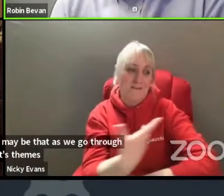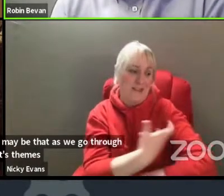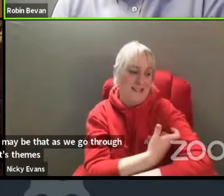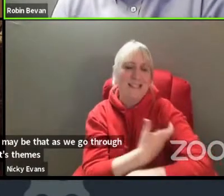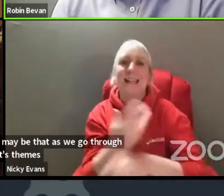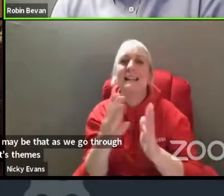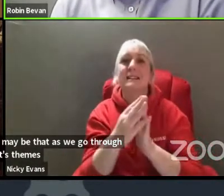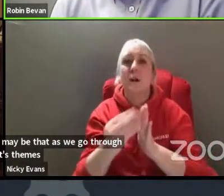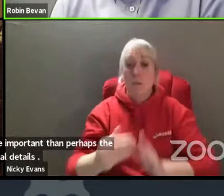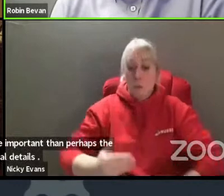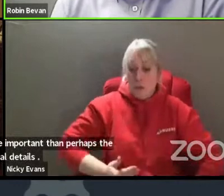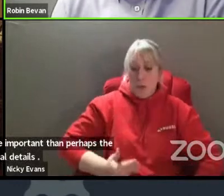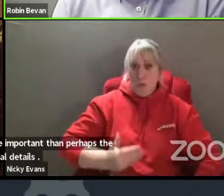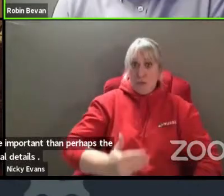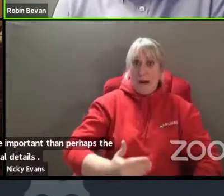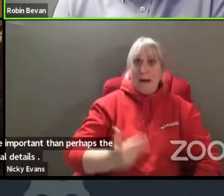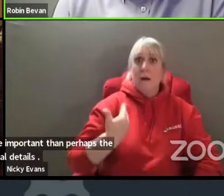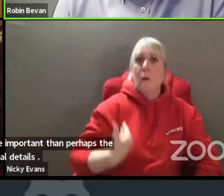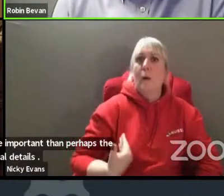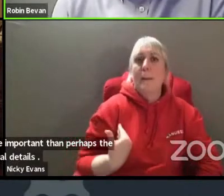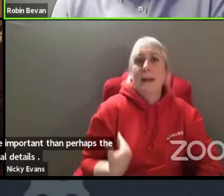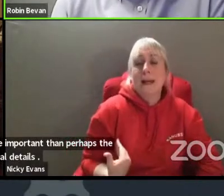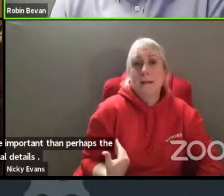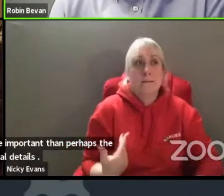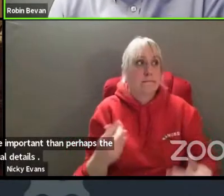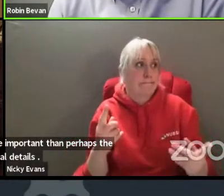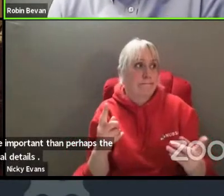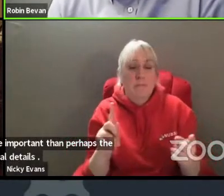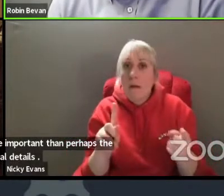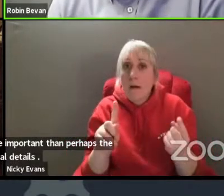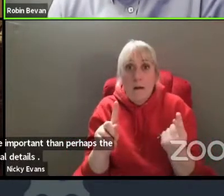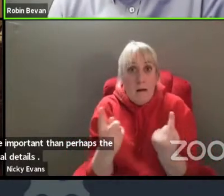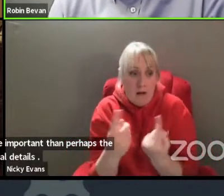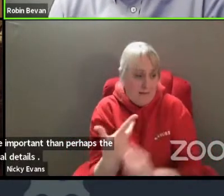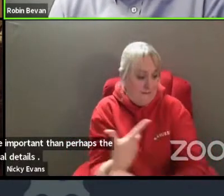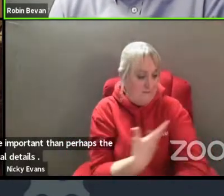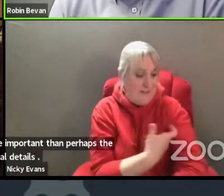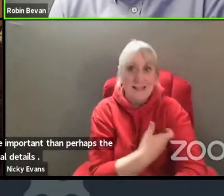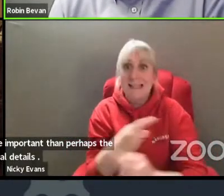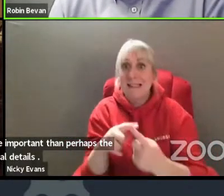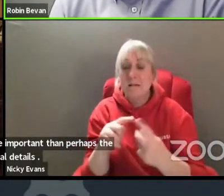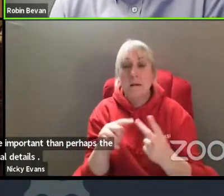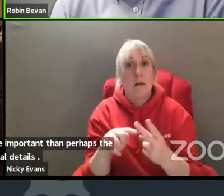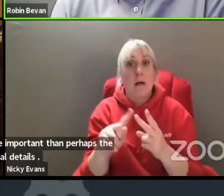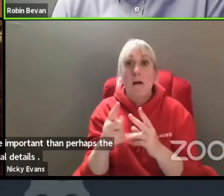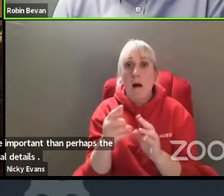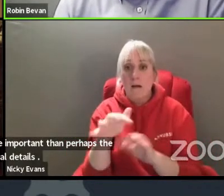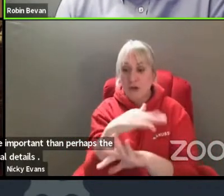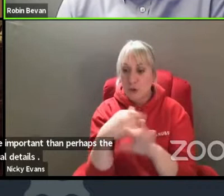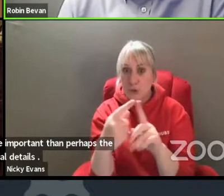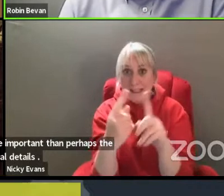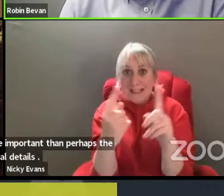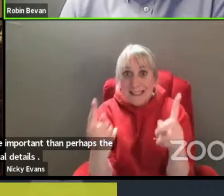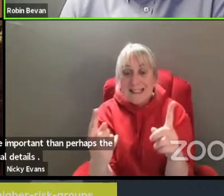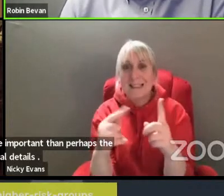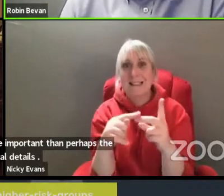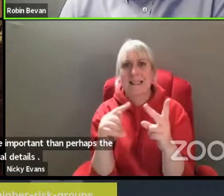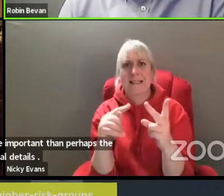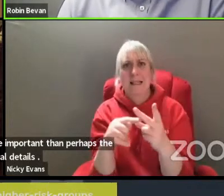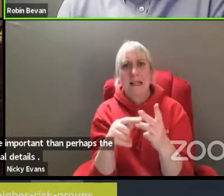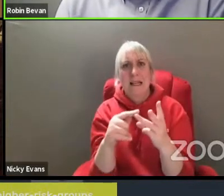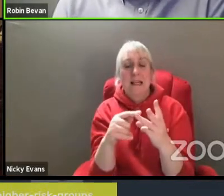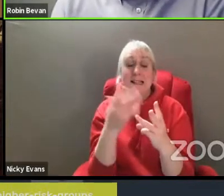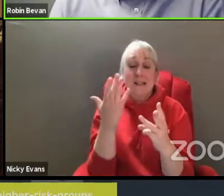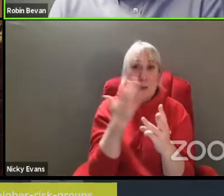women, unable to have a vaccine, unable to social distance, and schools opting if they allow them to work from home or